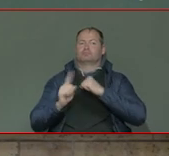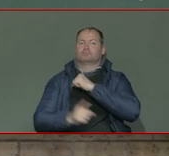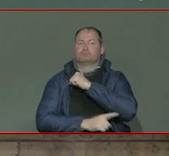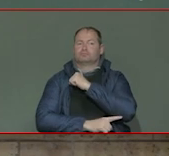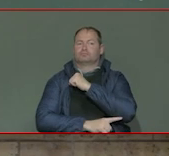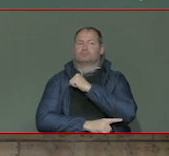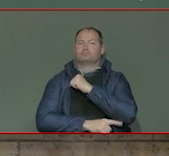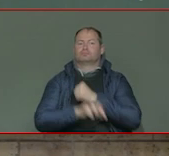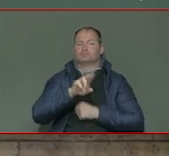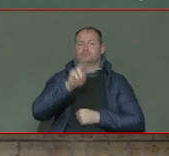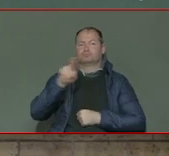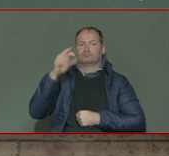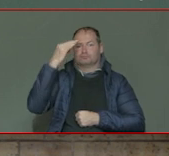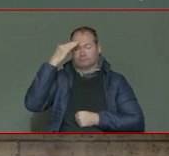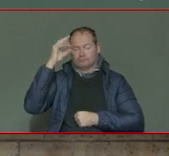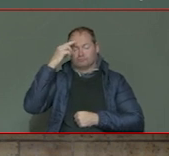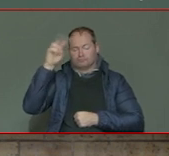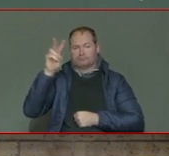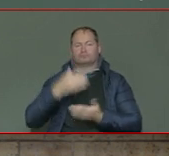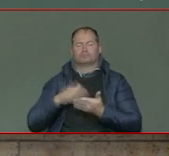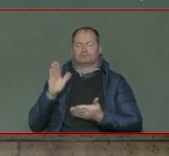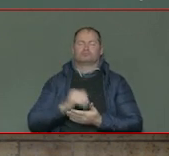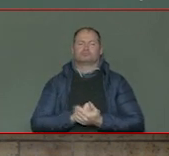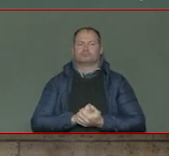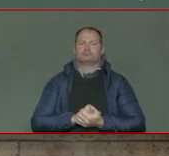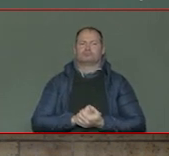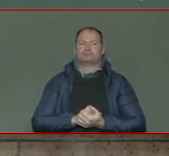square roots and cube roots. Right, let's do that one.